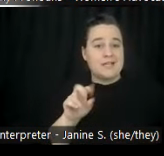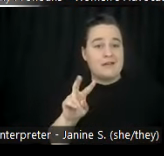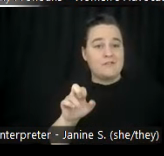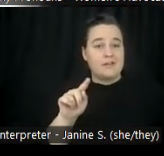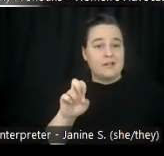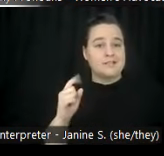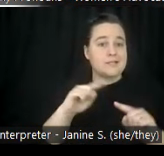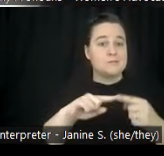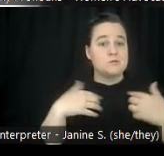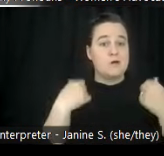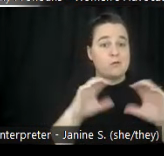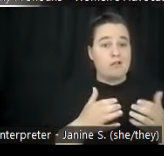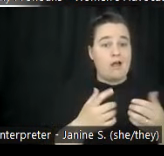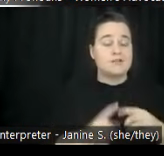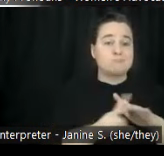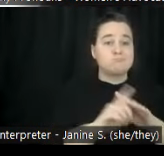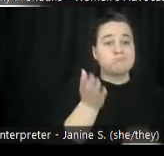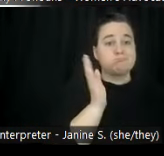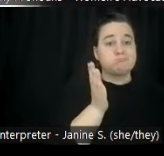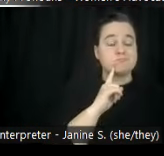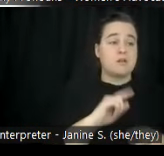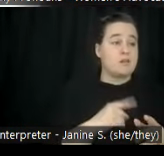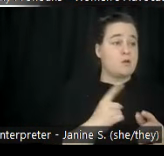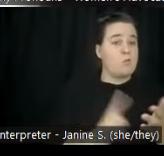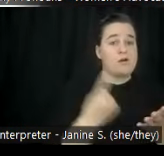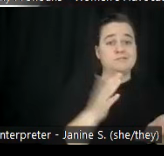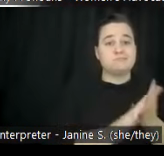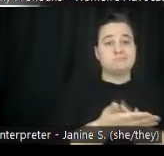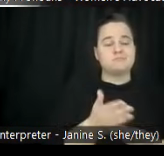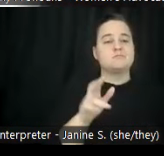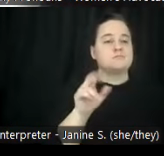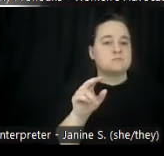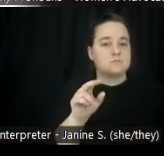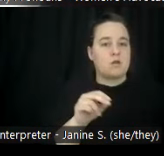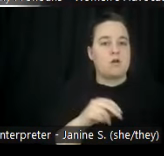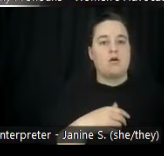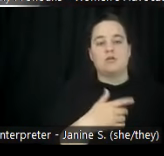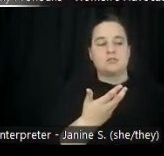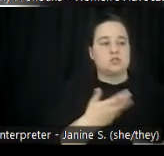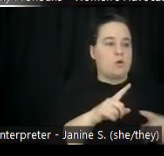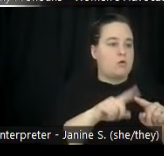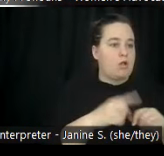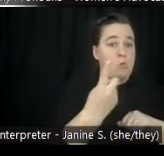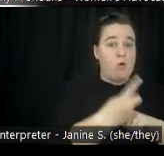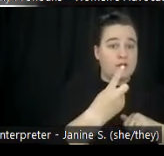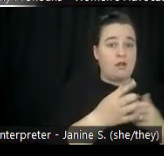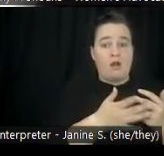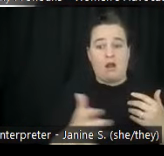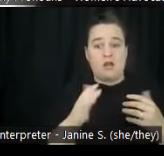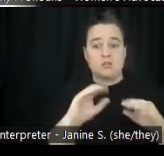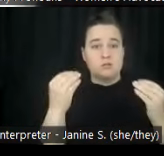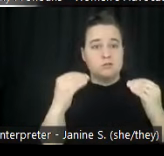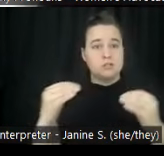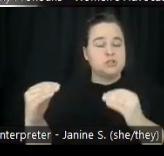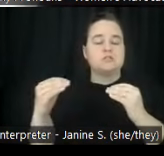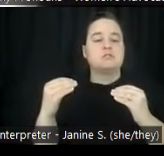health class. And maybe someone was sick or whatever, relying on that one day for that's the only time to talk about healthy relationship skills. We want this